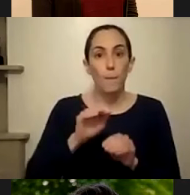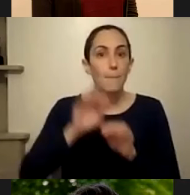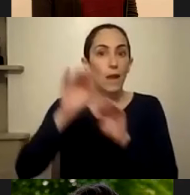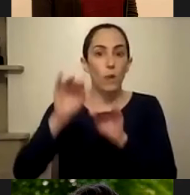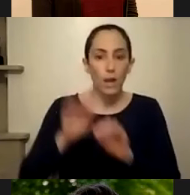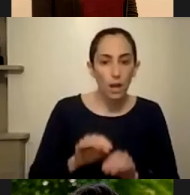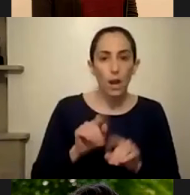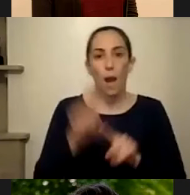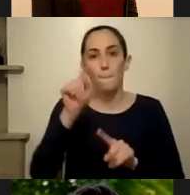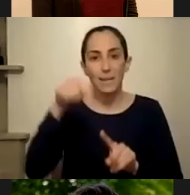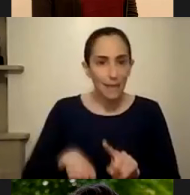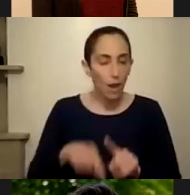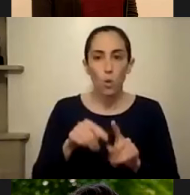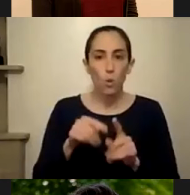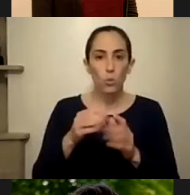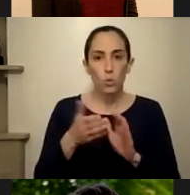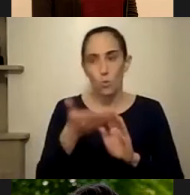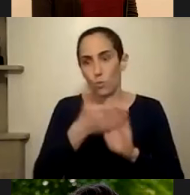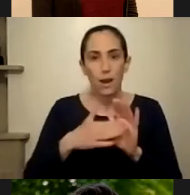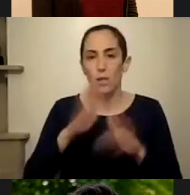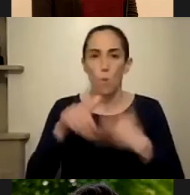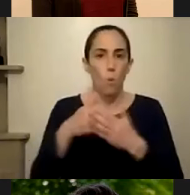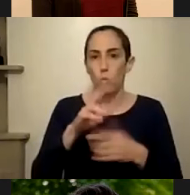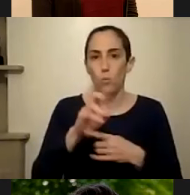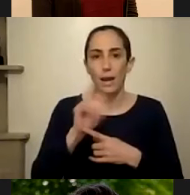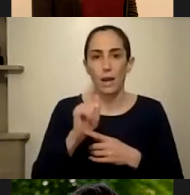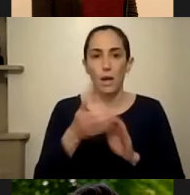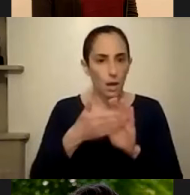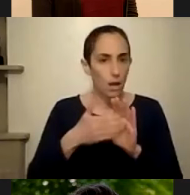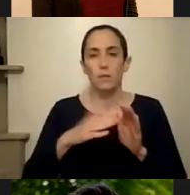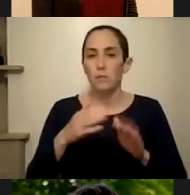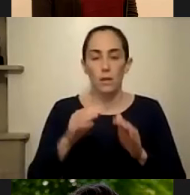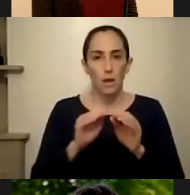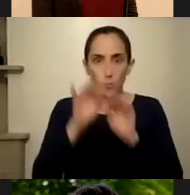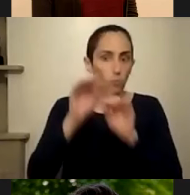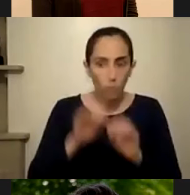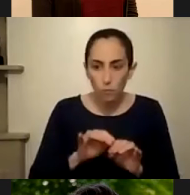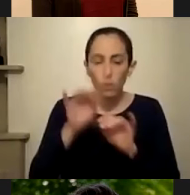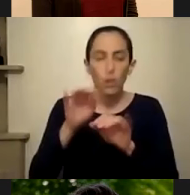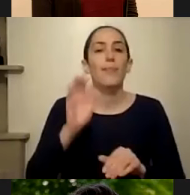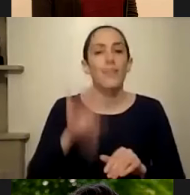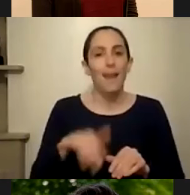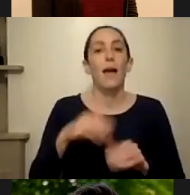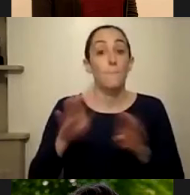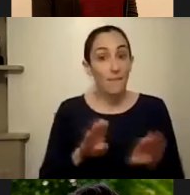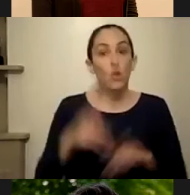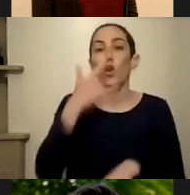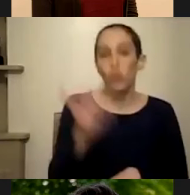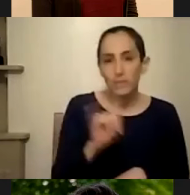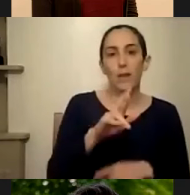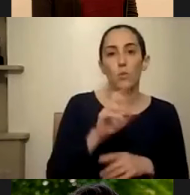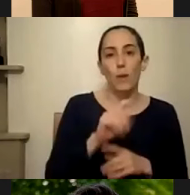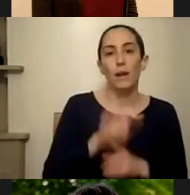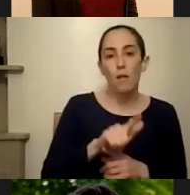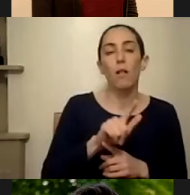across the retina. So this behavior is very reminiscent of the behavior of retinal progenitor cells. So during the early